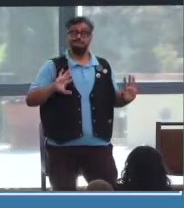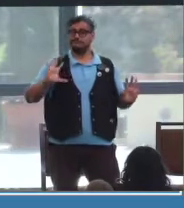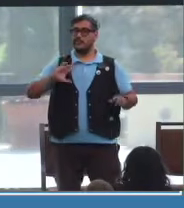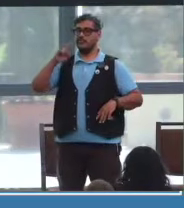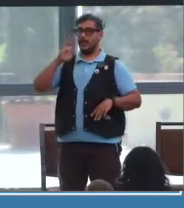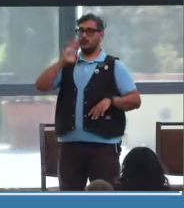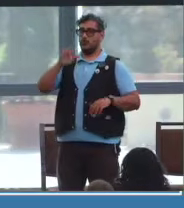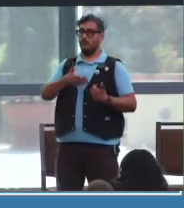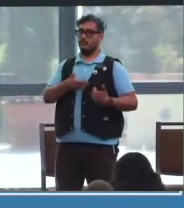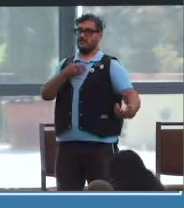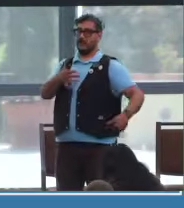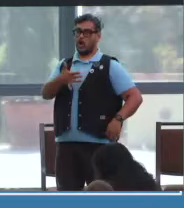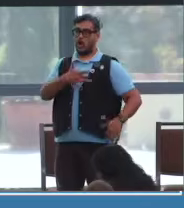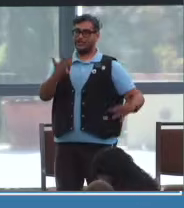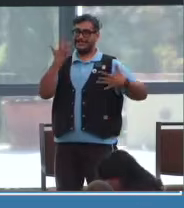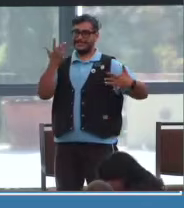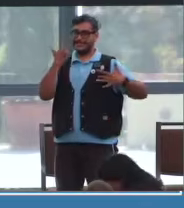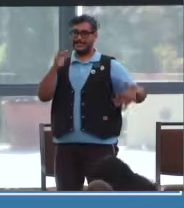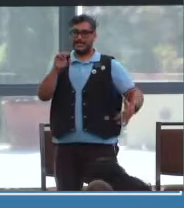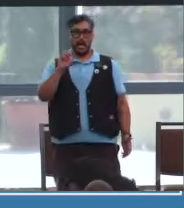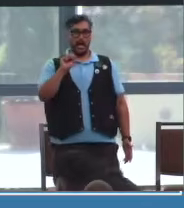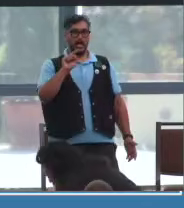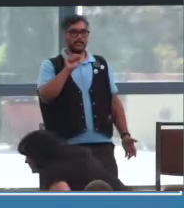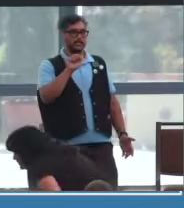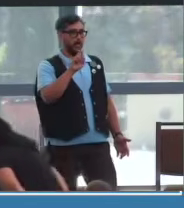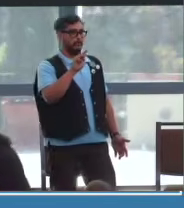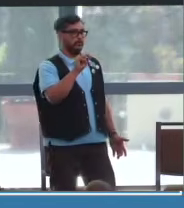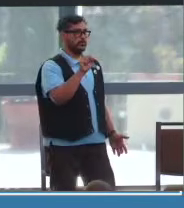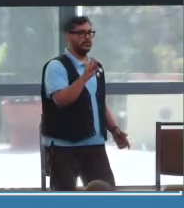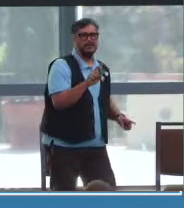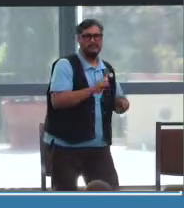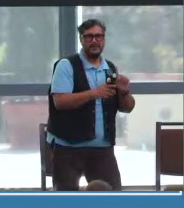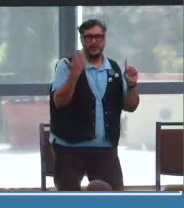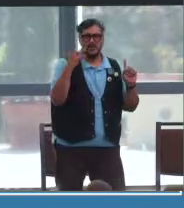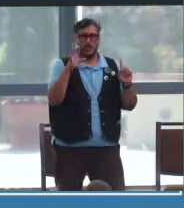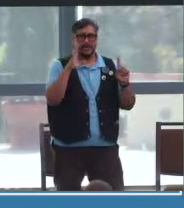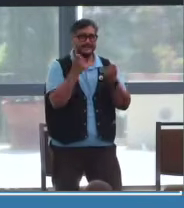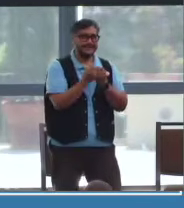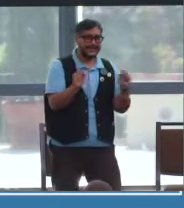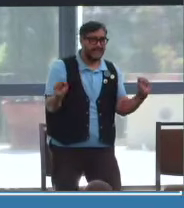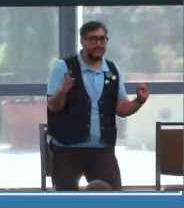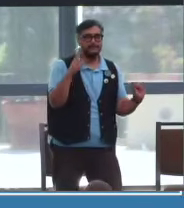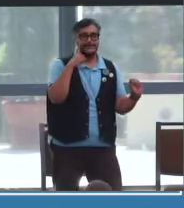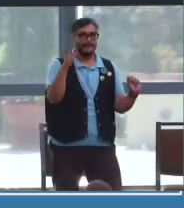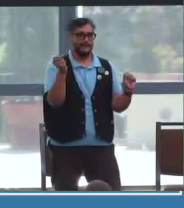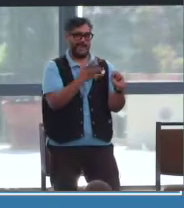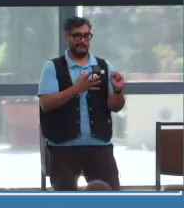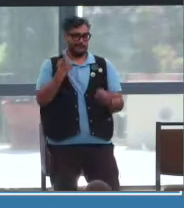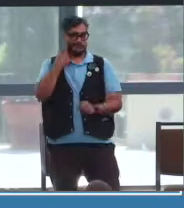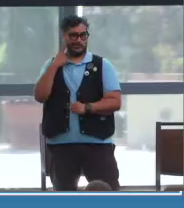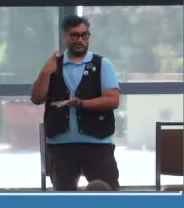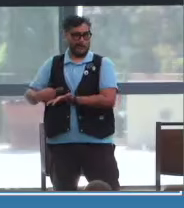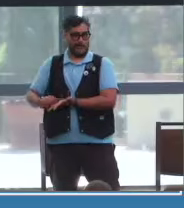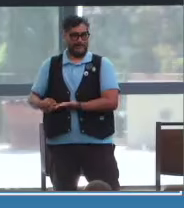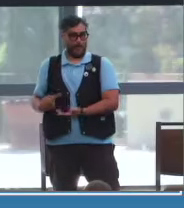it would prevent heart disease and osteoporosis in women. But we still weren't sure about whether this would be safe in lupus patients because of all the things we talked about